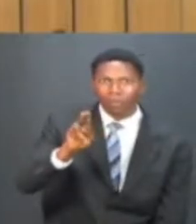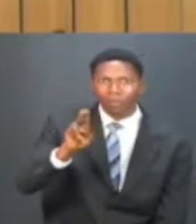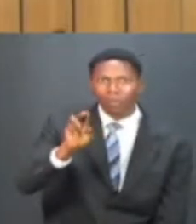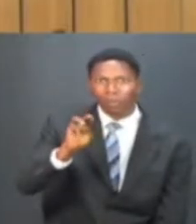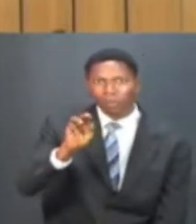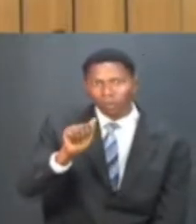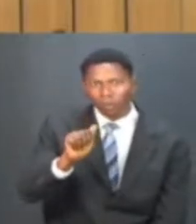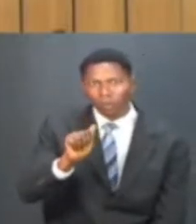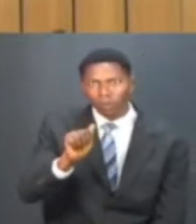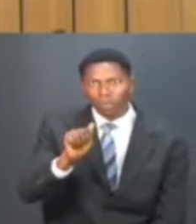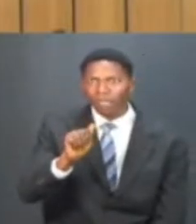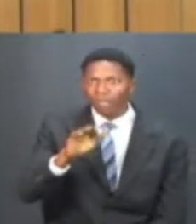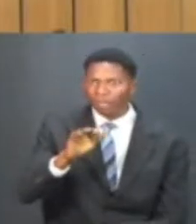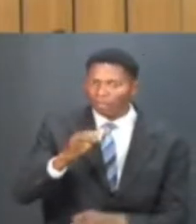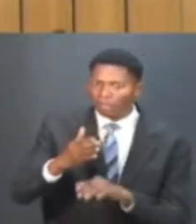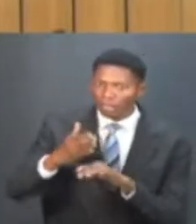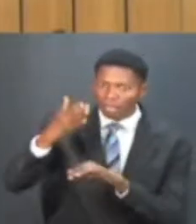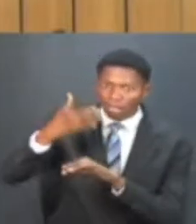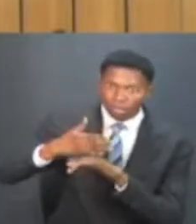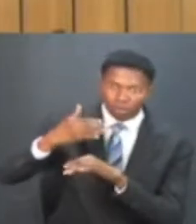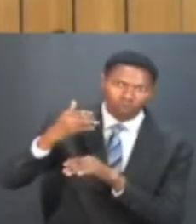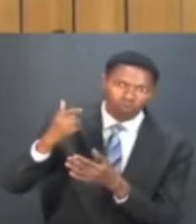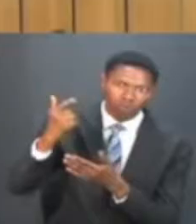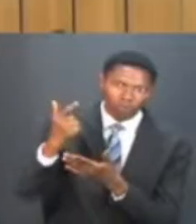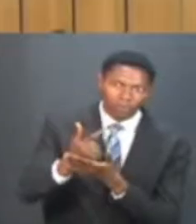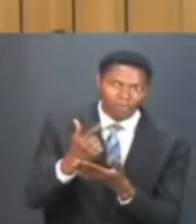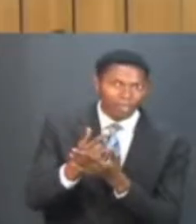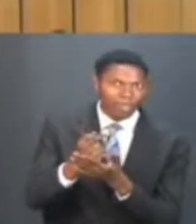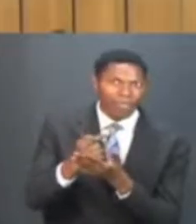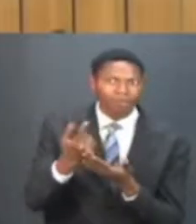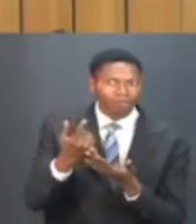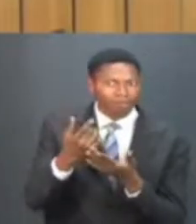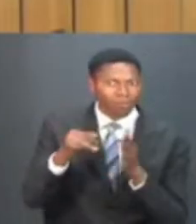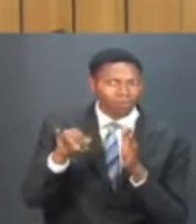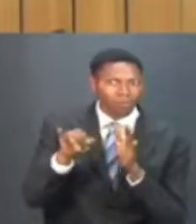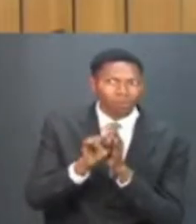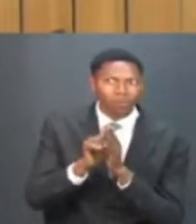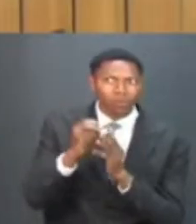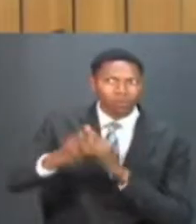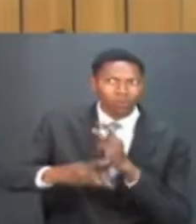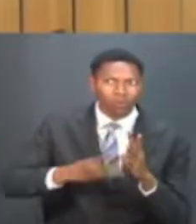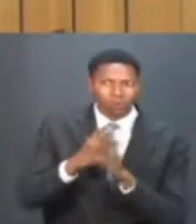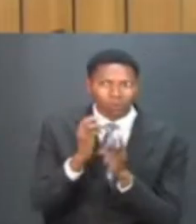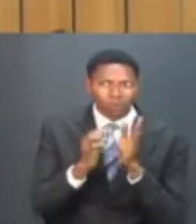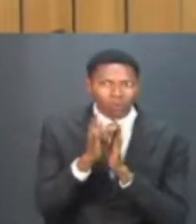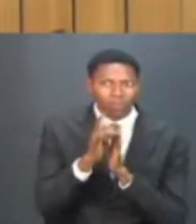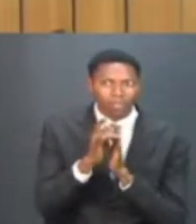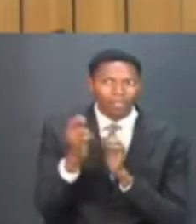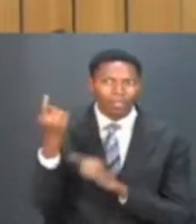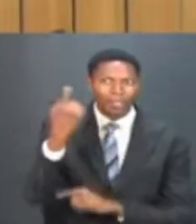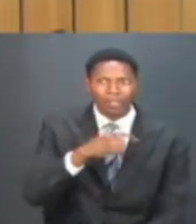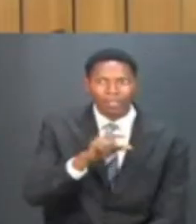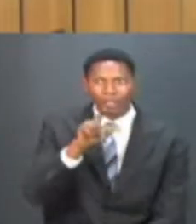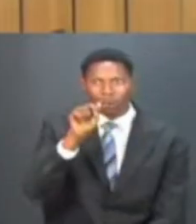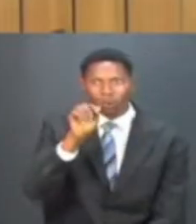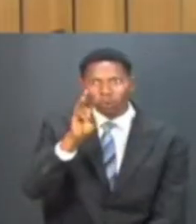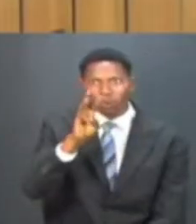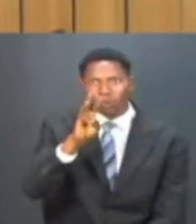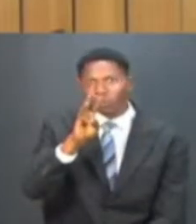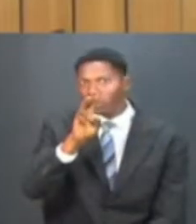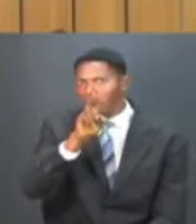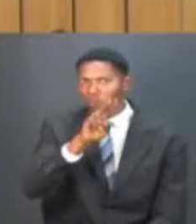Ghana and the world to mark World Cancer Day 2026, observed under the global